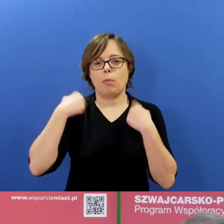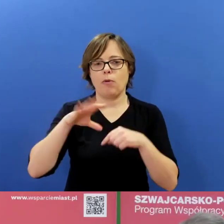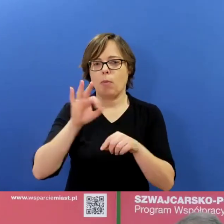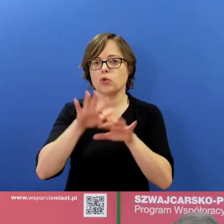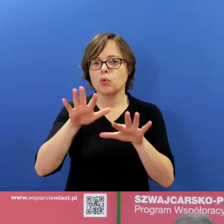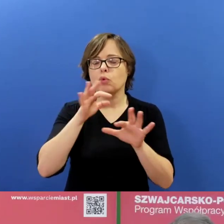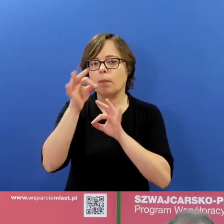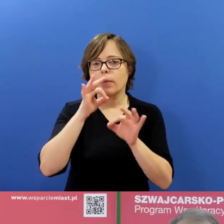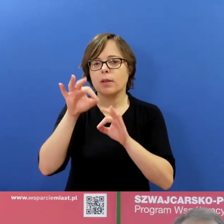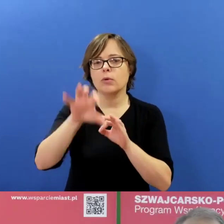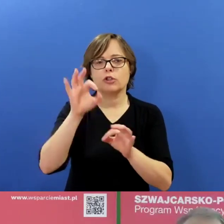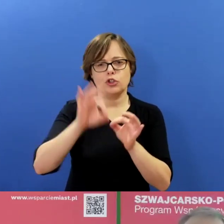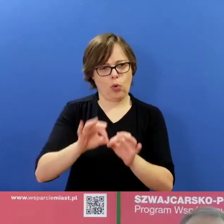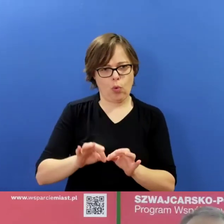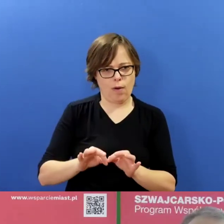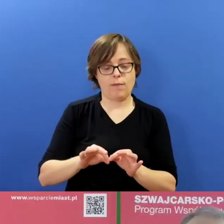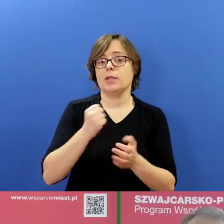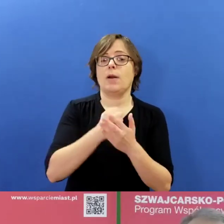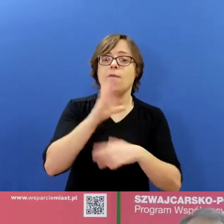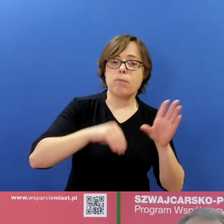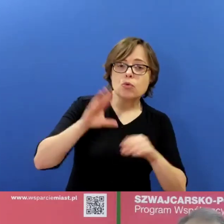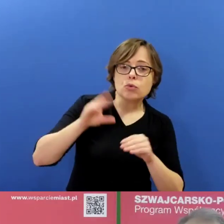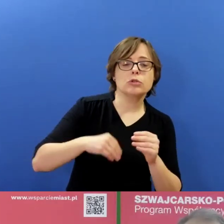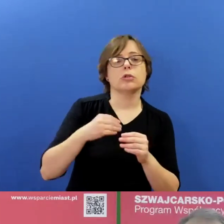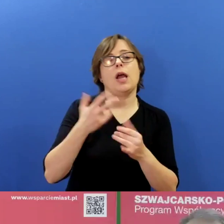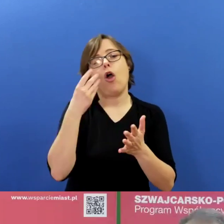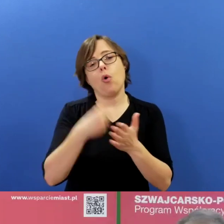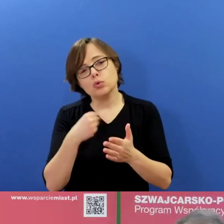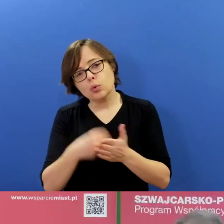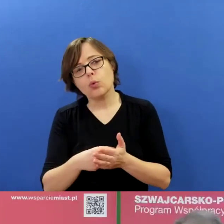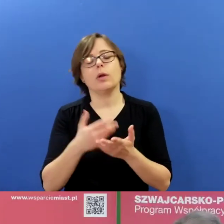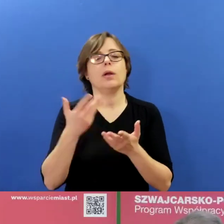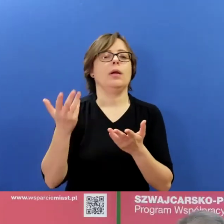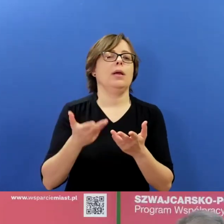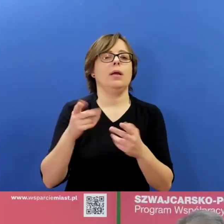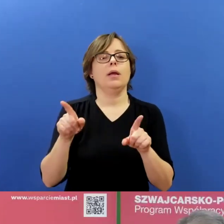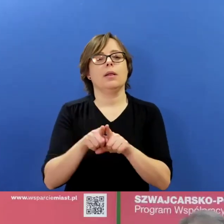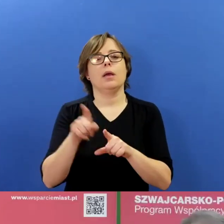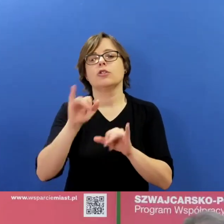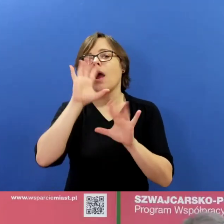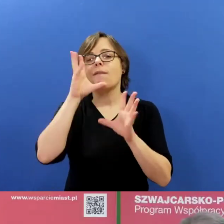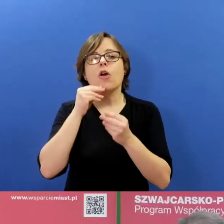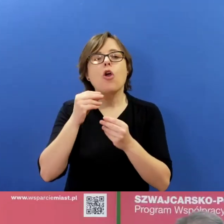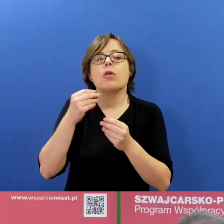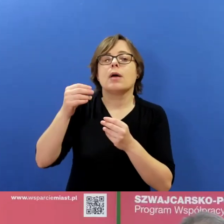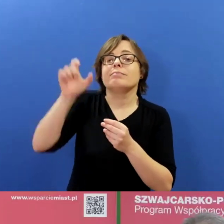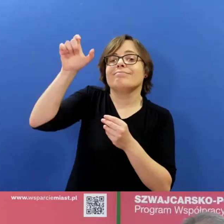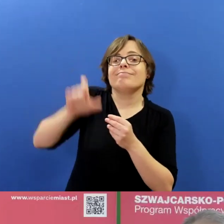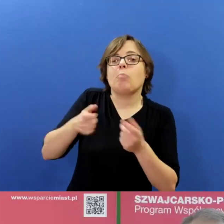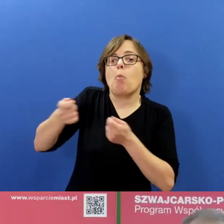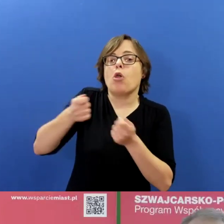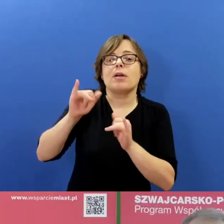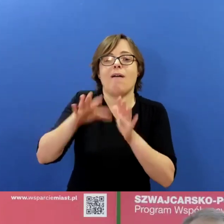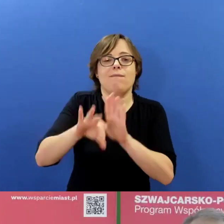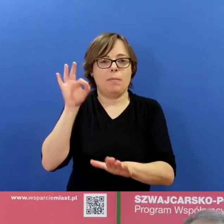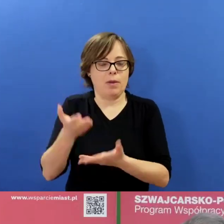about citizen assemblies? Because we have lots of detailed questions about budgets. How much does it cost? Through the way